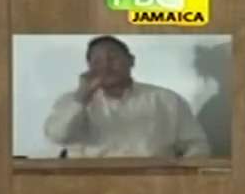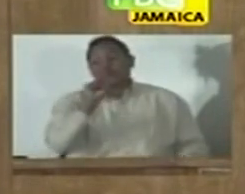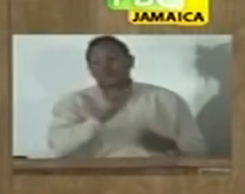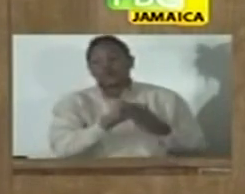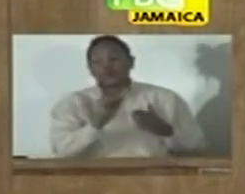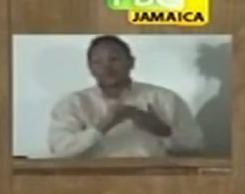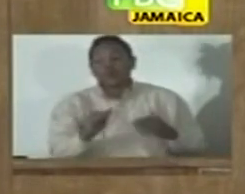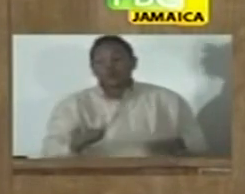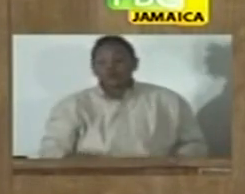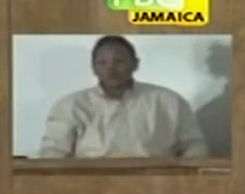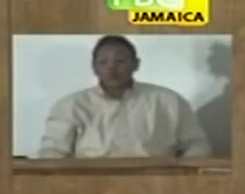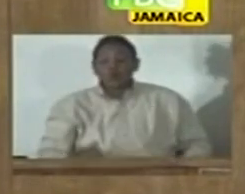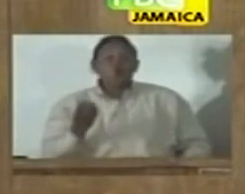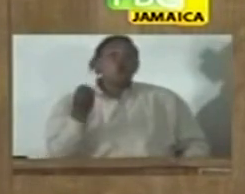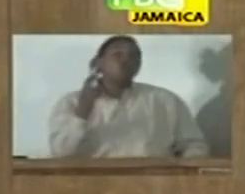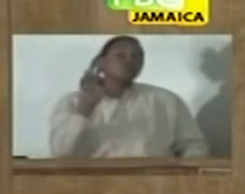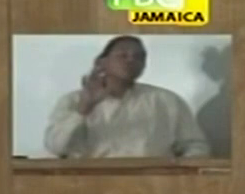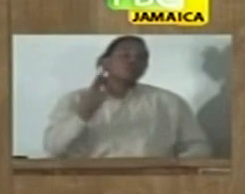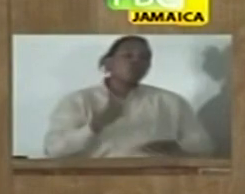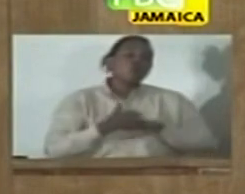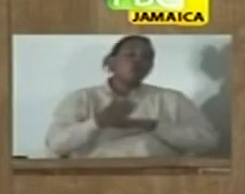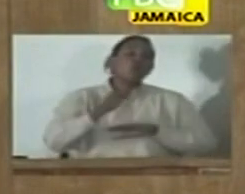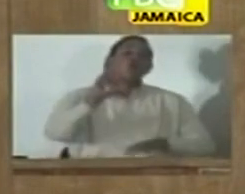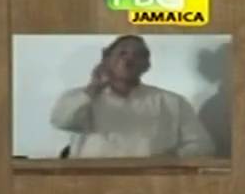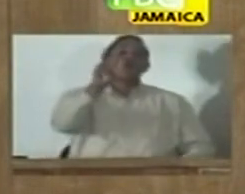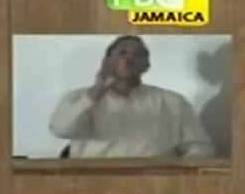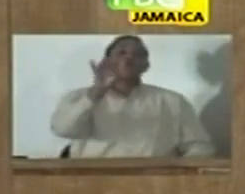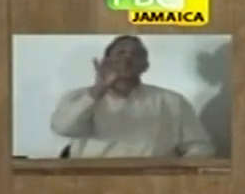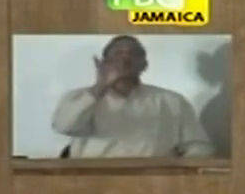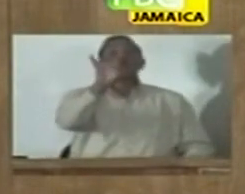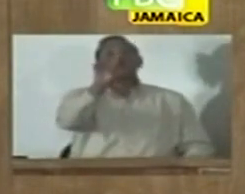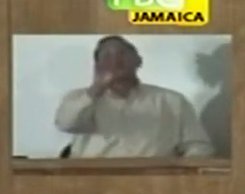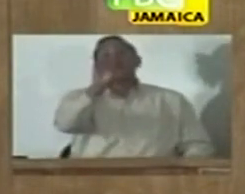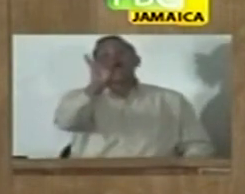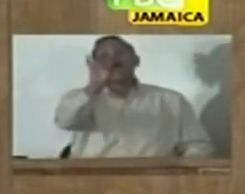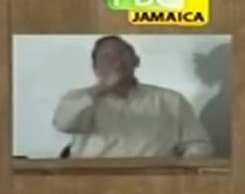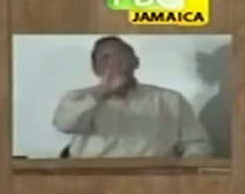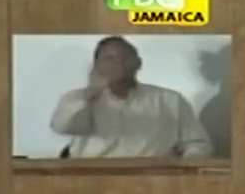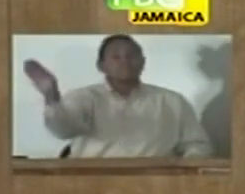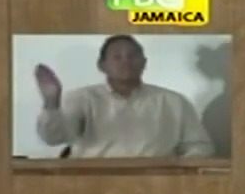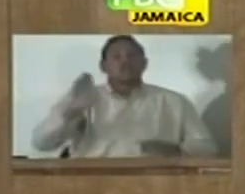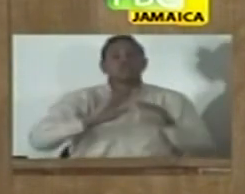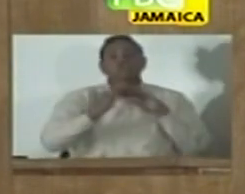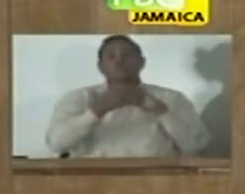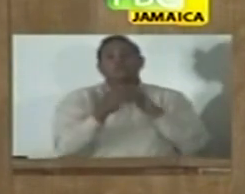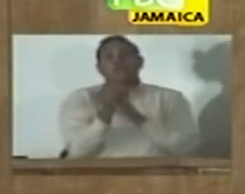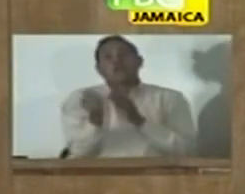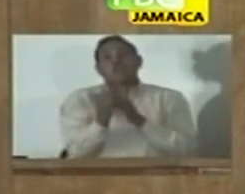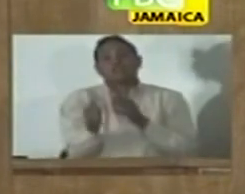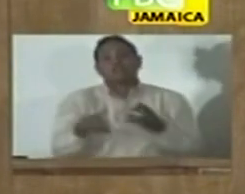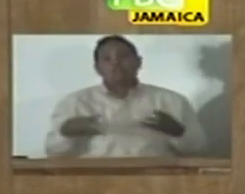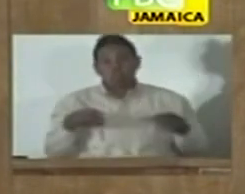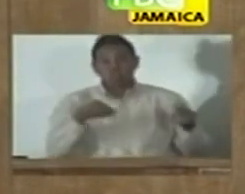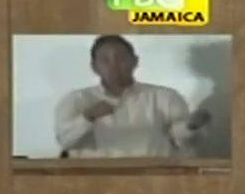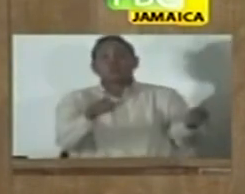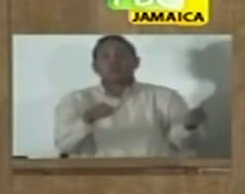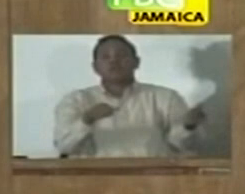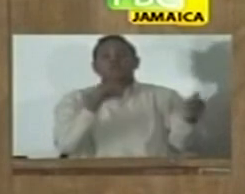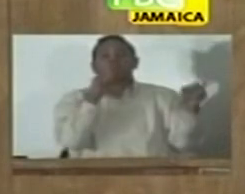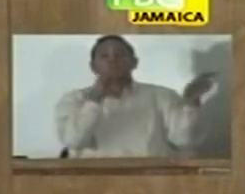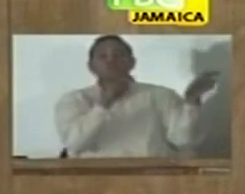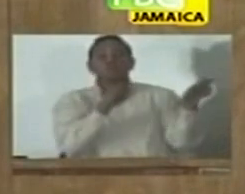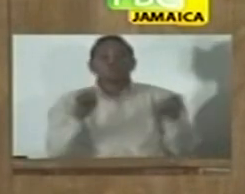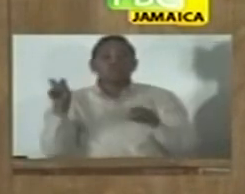or over 208 billion Jamaican dollars, to be